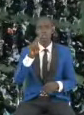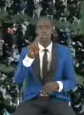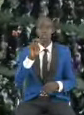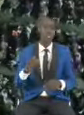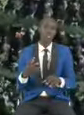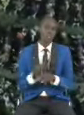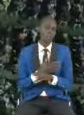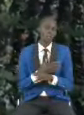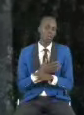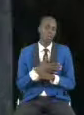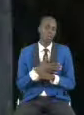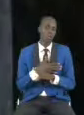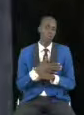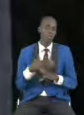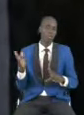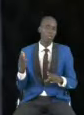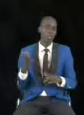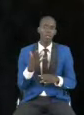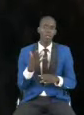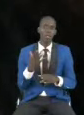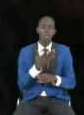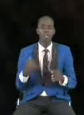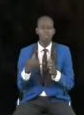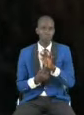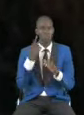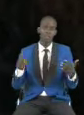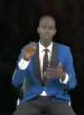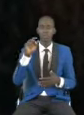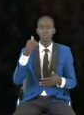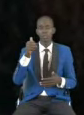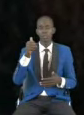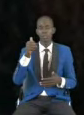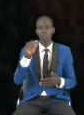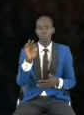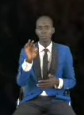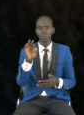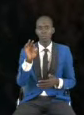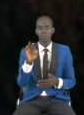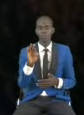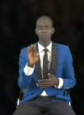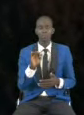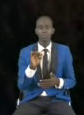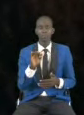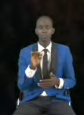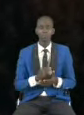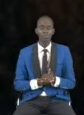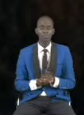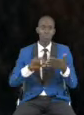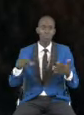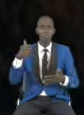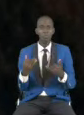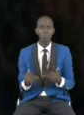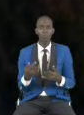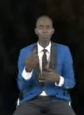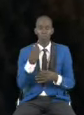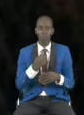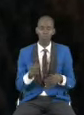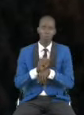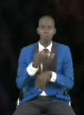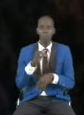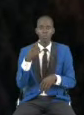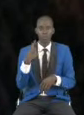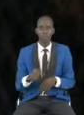explains, look at verse 19. In verse 19, now, the works of the flesh,